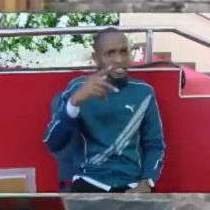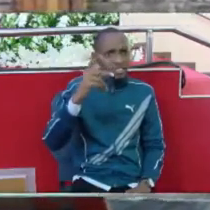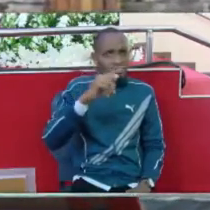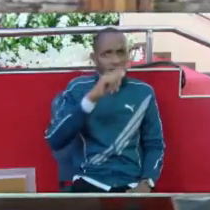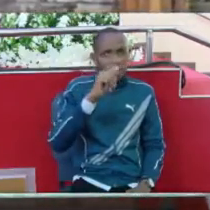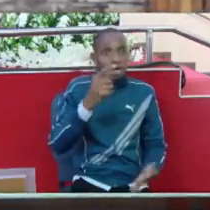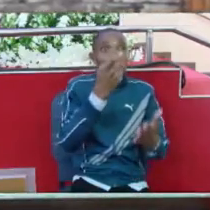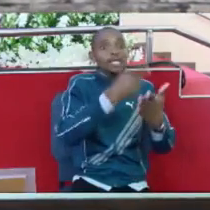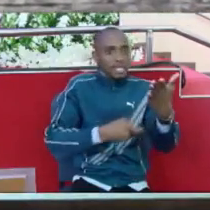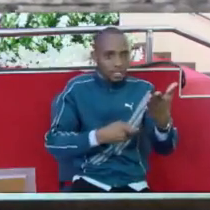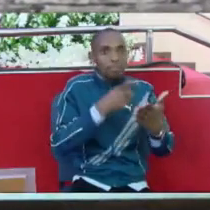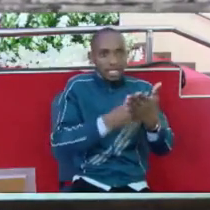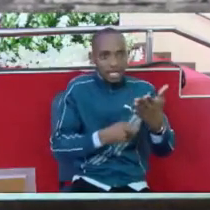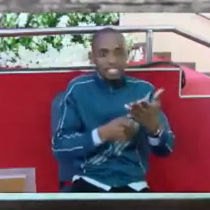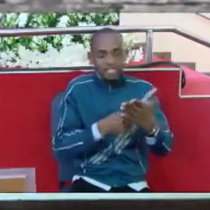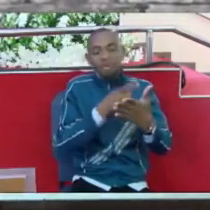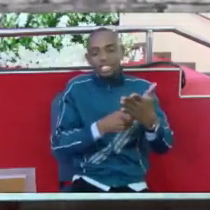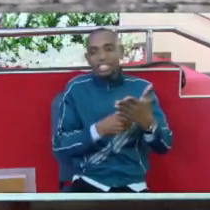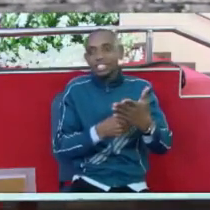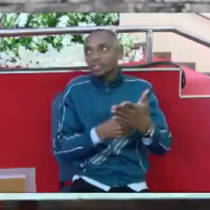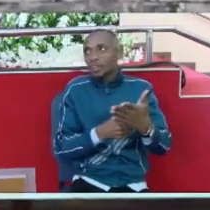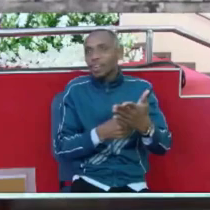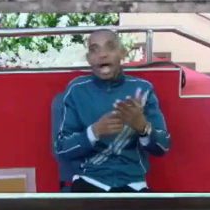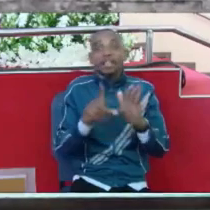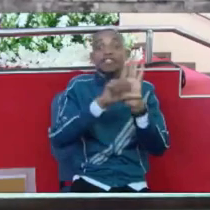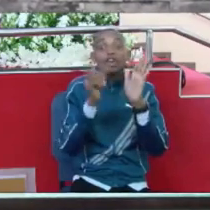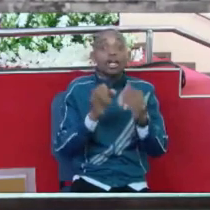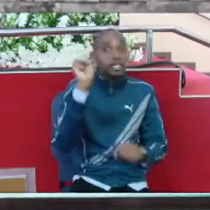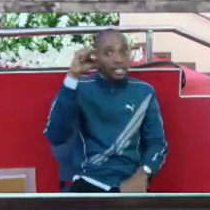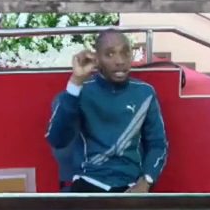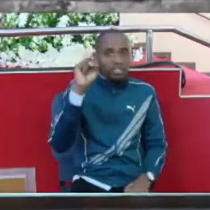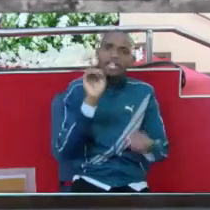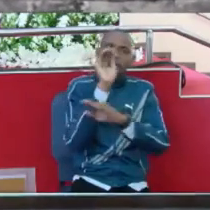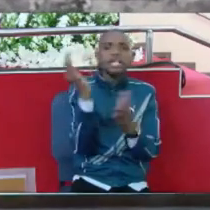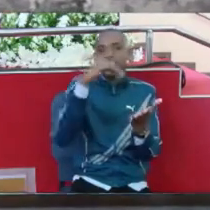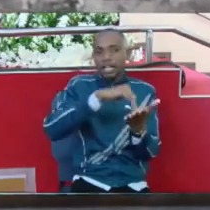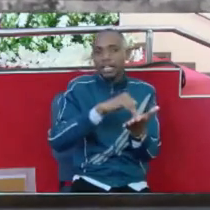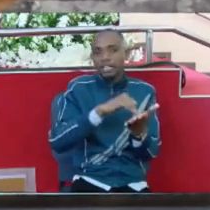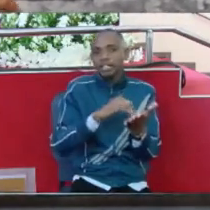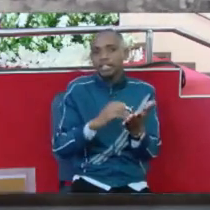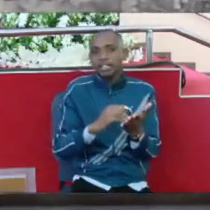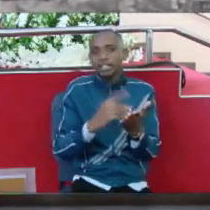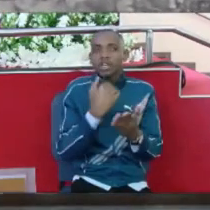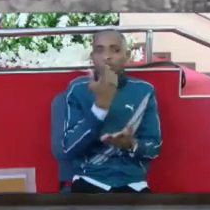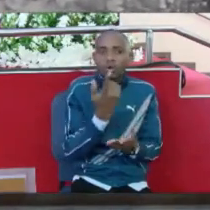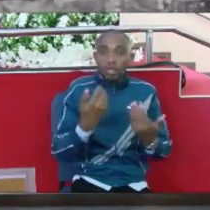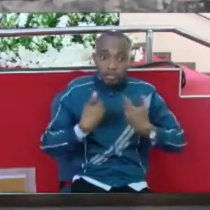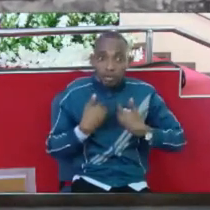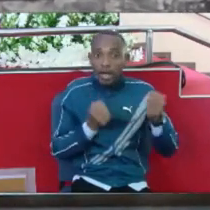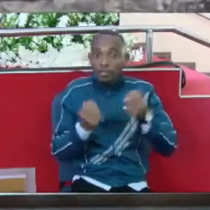And the lawyer said, yes. She asked again, so if he has two cars, I will get